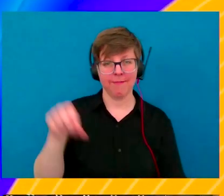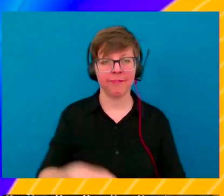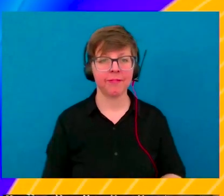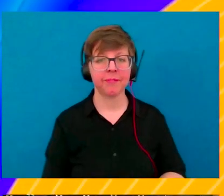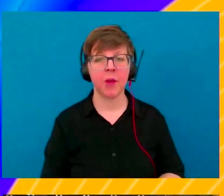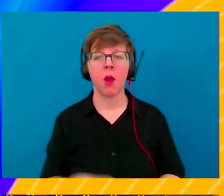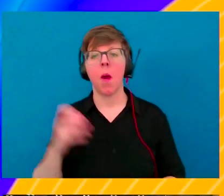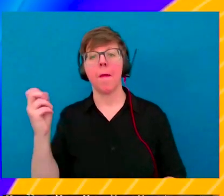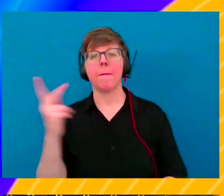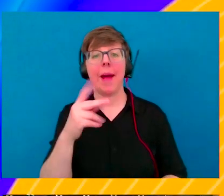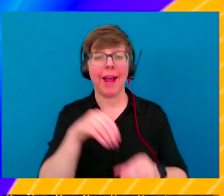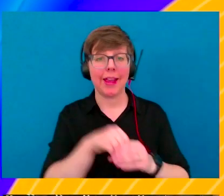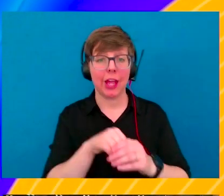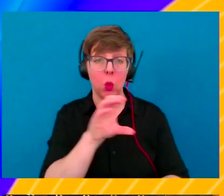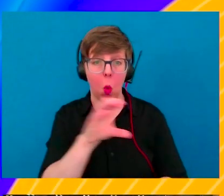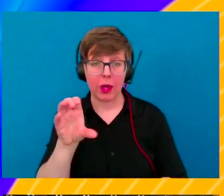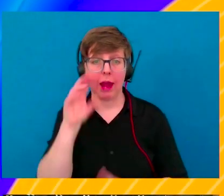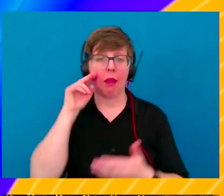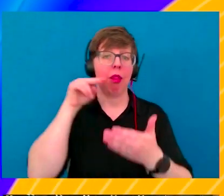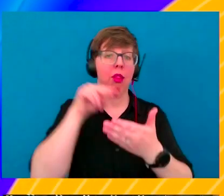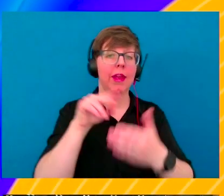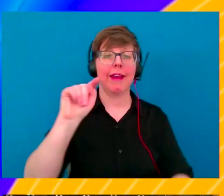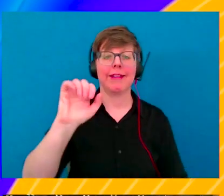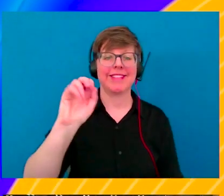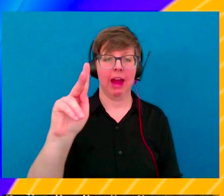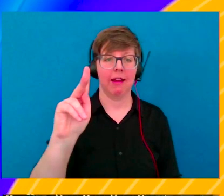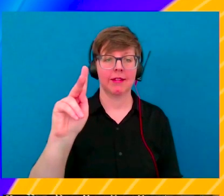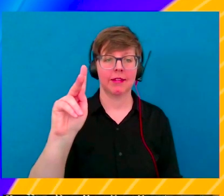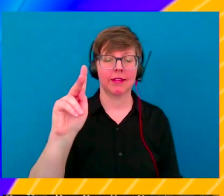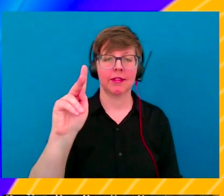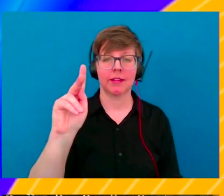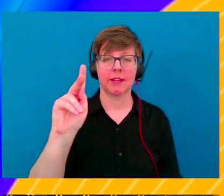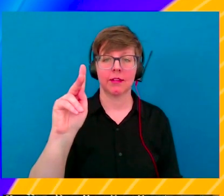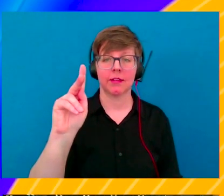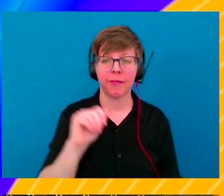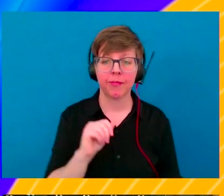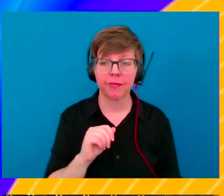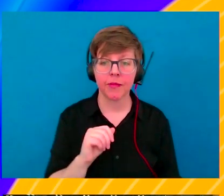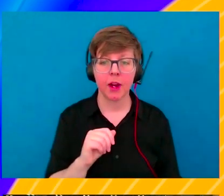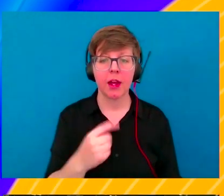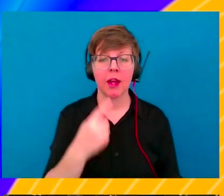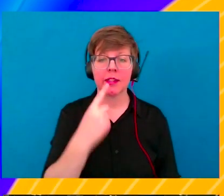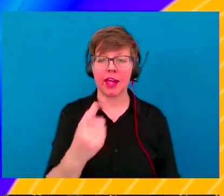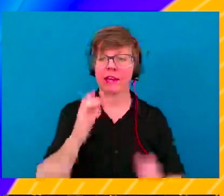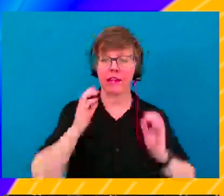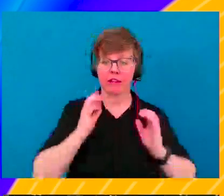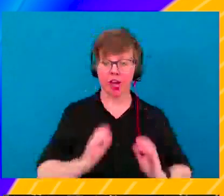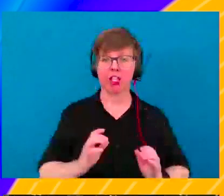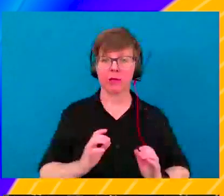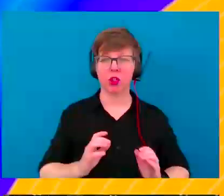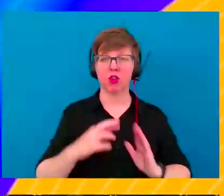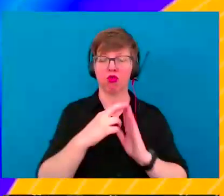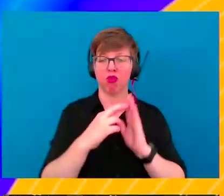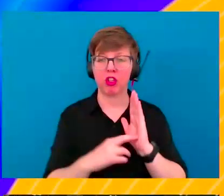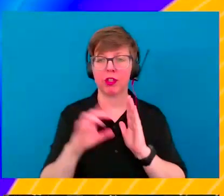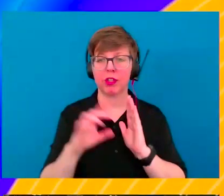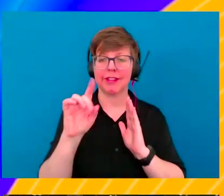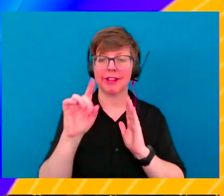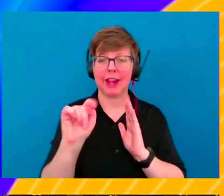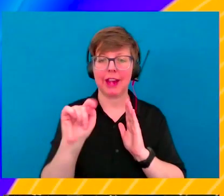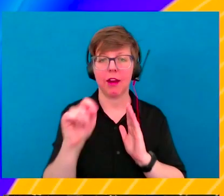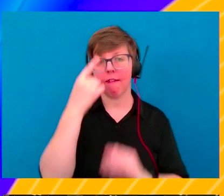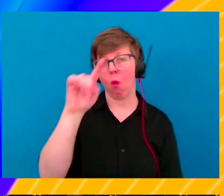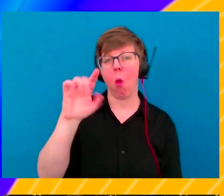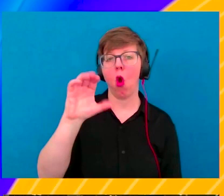CodeCatalyst looking at my tasks. There's one here where it's like sort customers by registration date. And this is where like Code Whisperer's